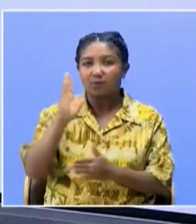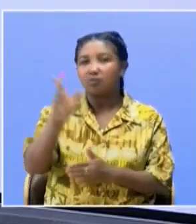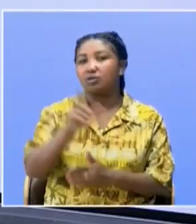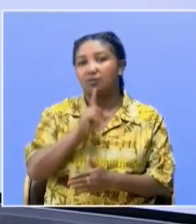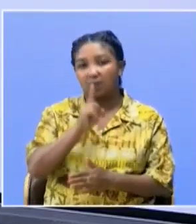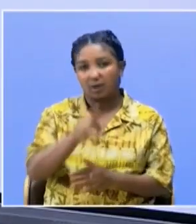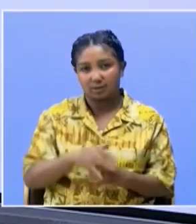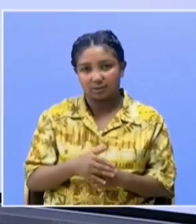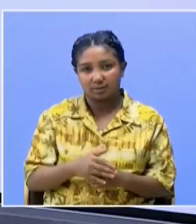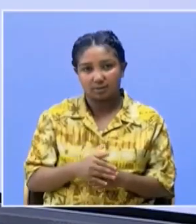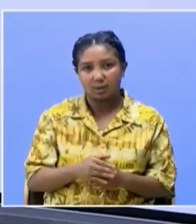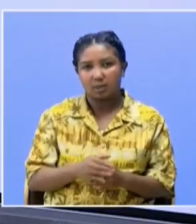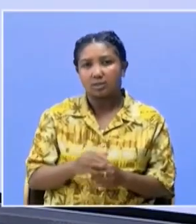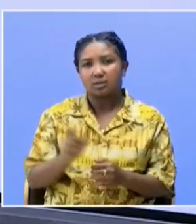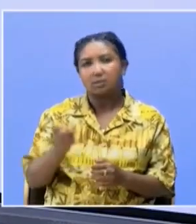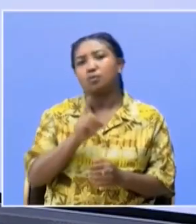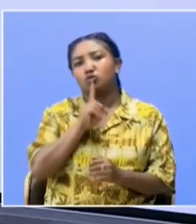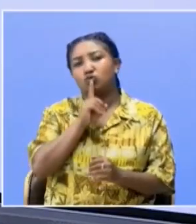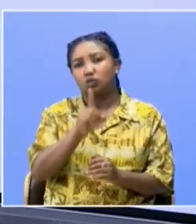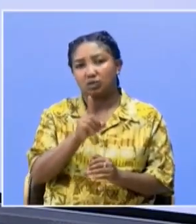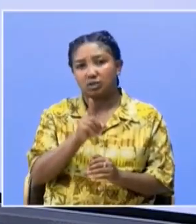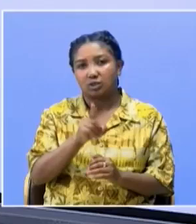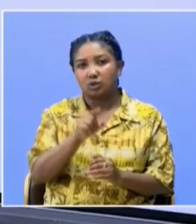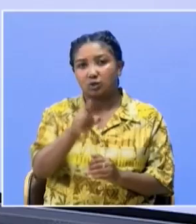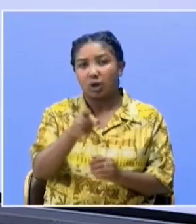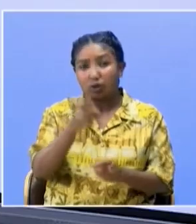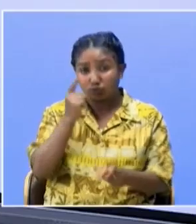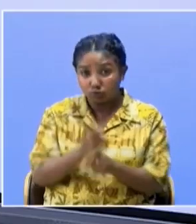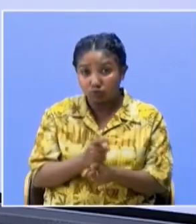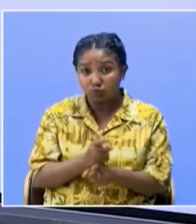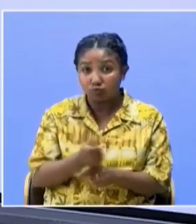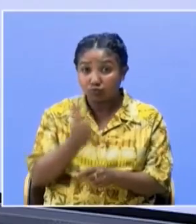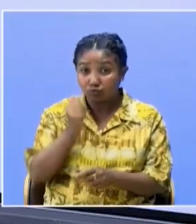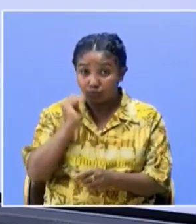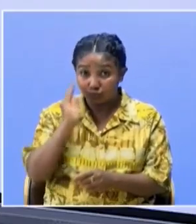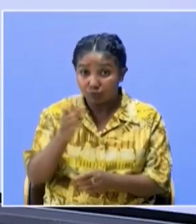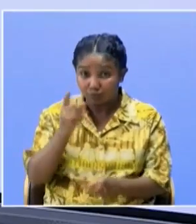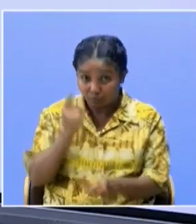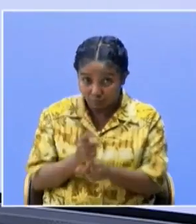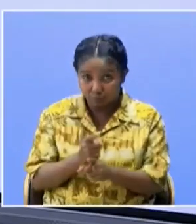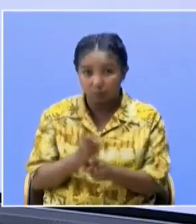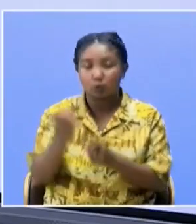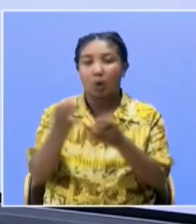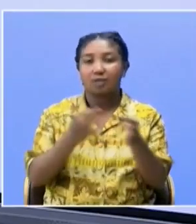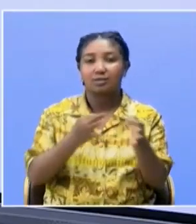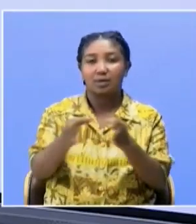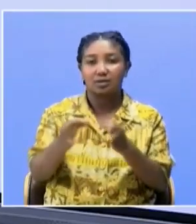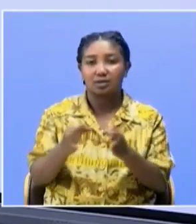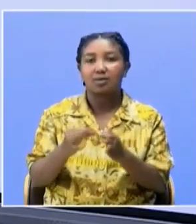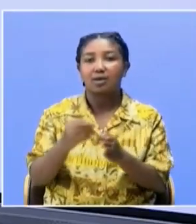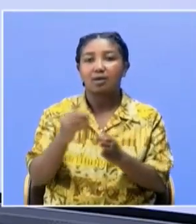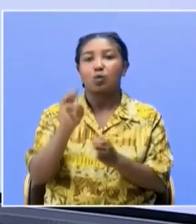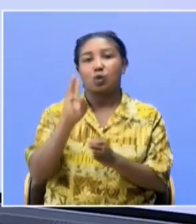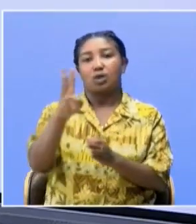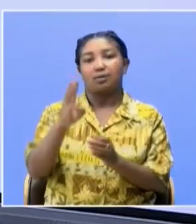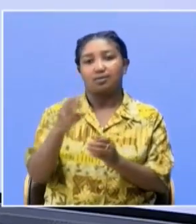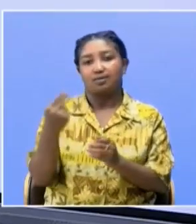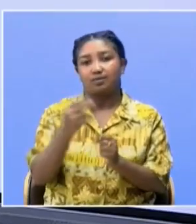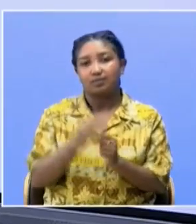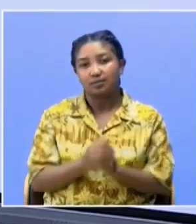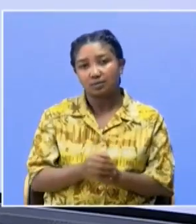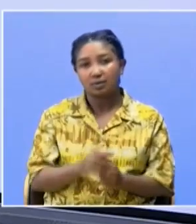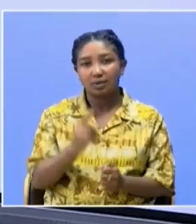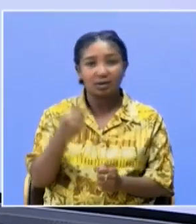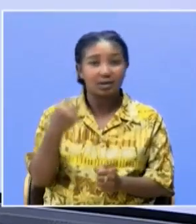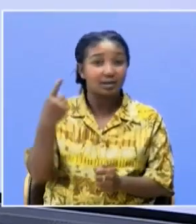facts. Some truths that you are sure will happen in the future are expressed with what? With will. The sun will rise